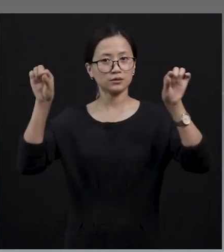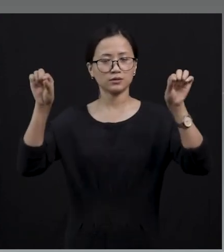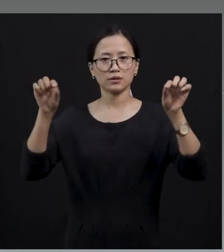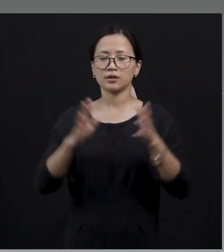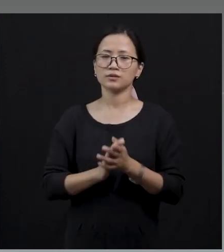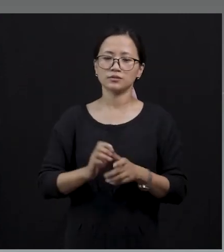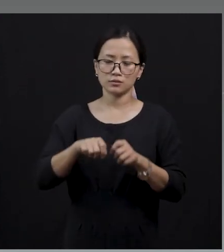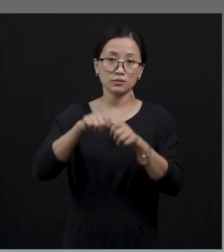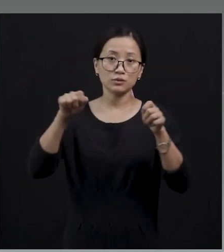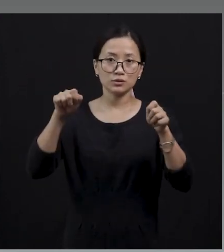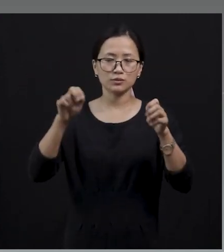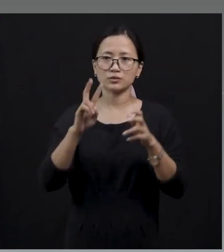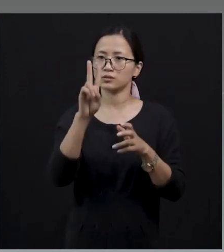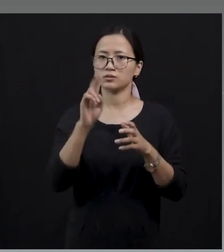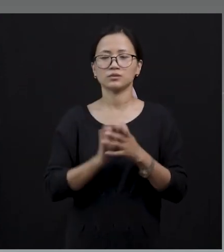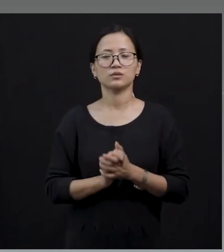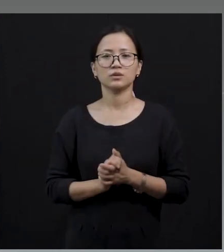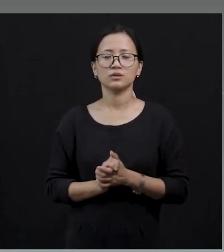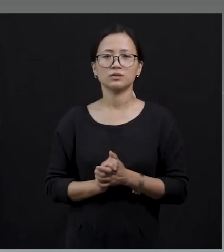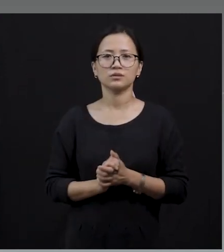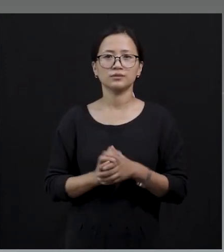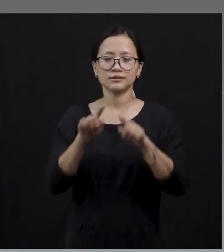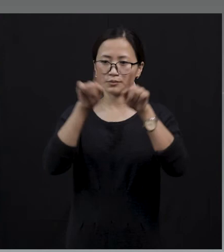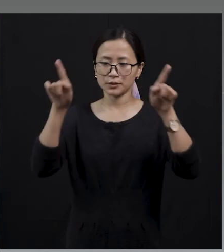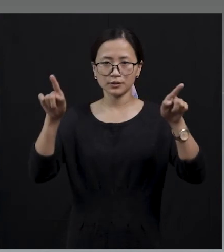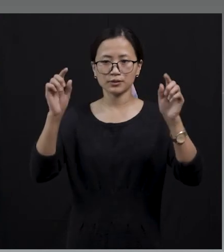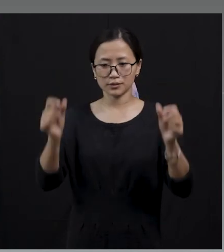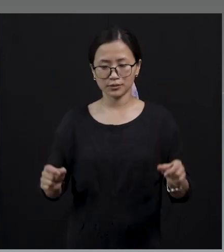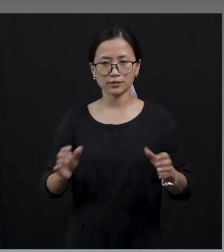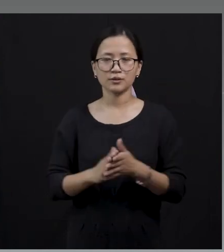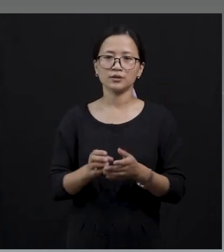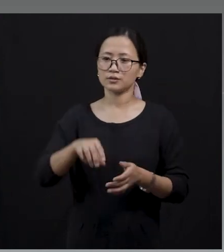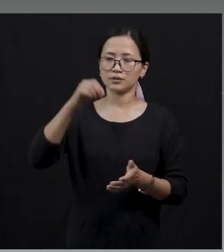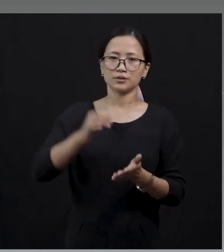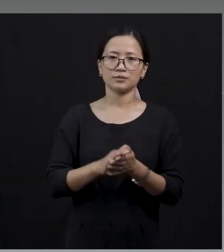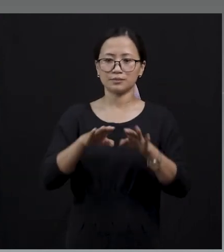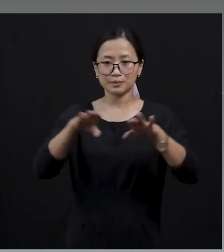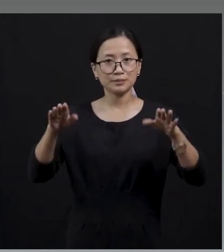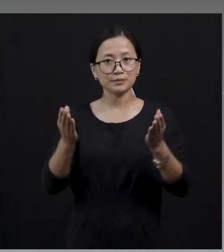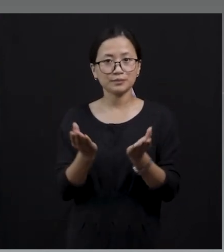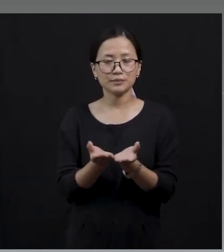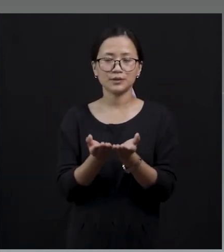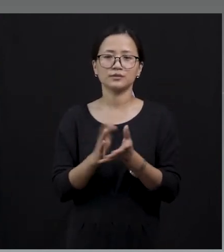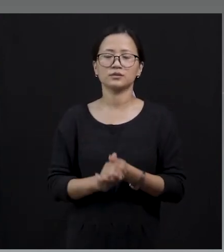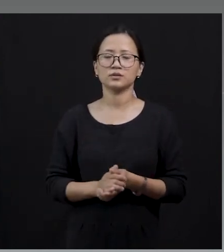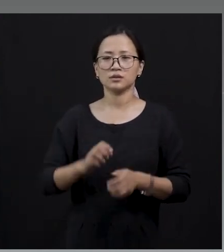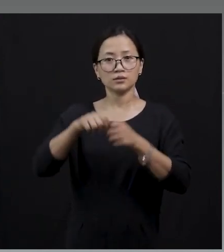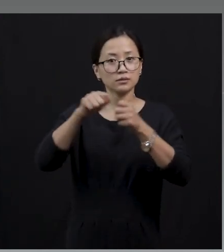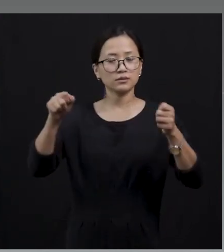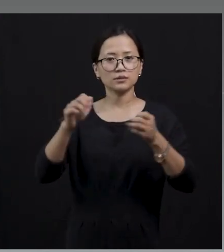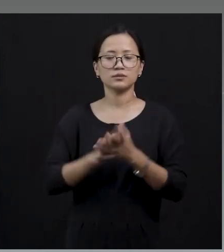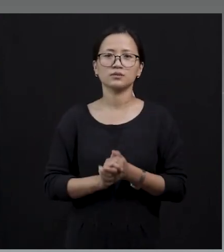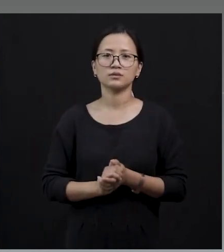ropes, 2 ropes, 1 rope over here, 1 rope over here, and you can take a plate and you tie the plates on both